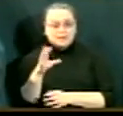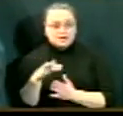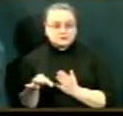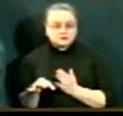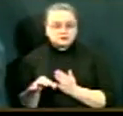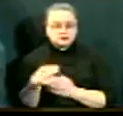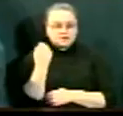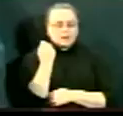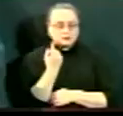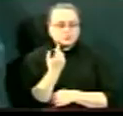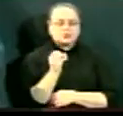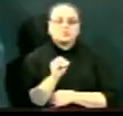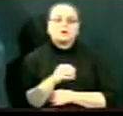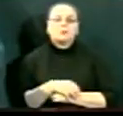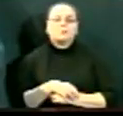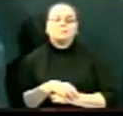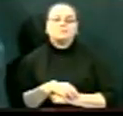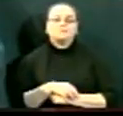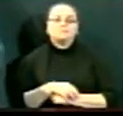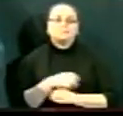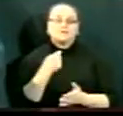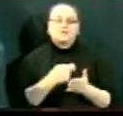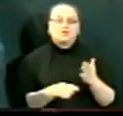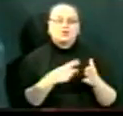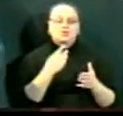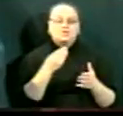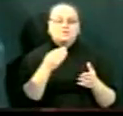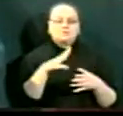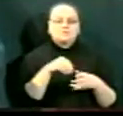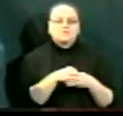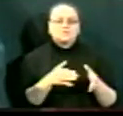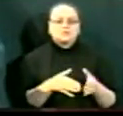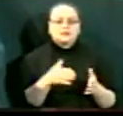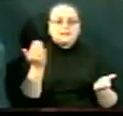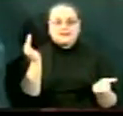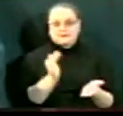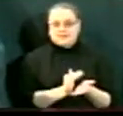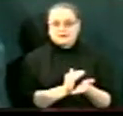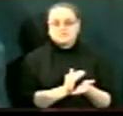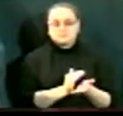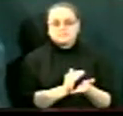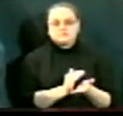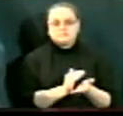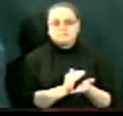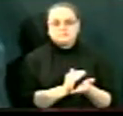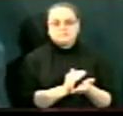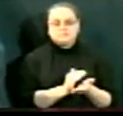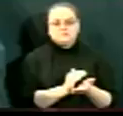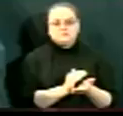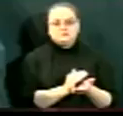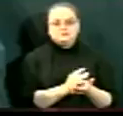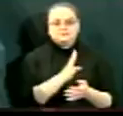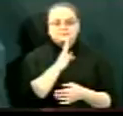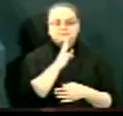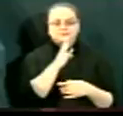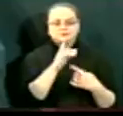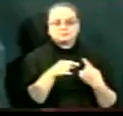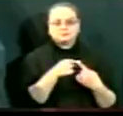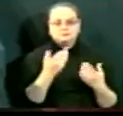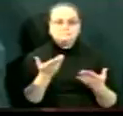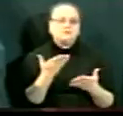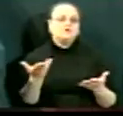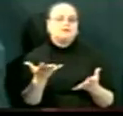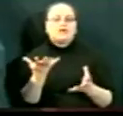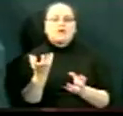Understand. So the cost to participants significantly less. And when we're talking about, here's the